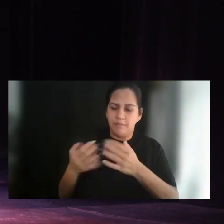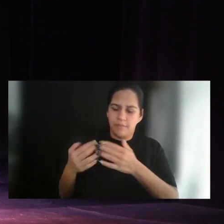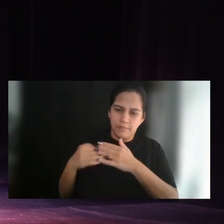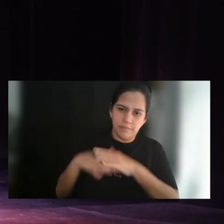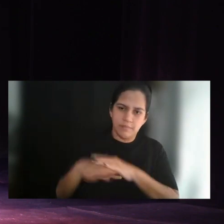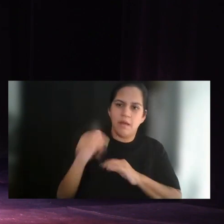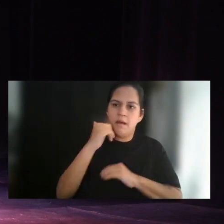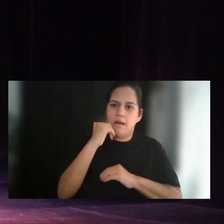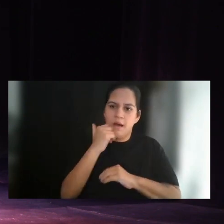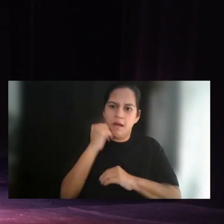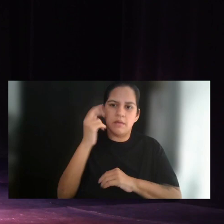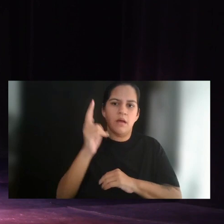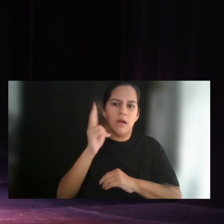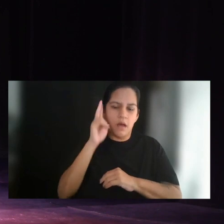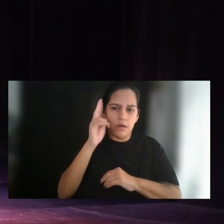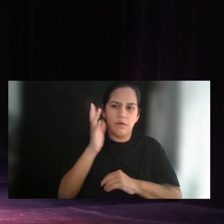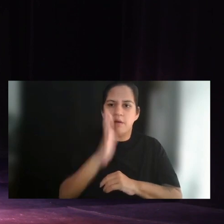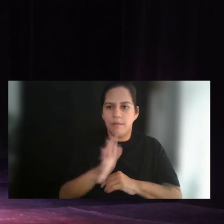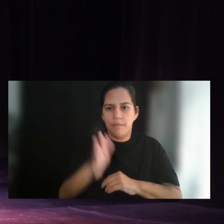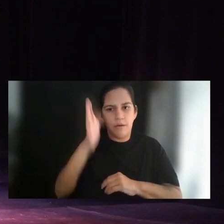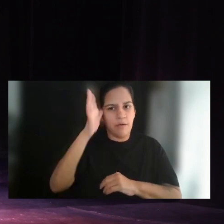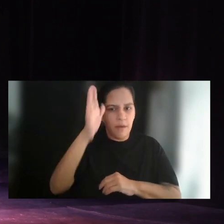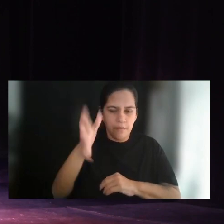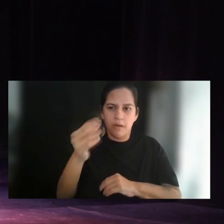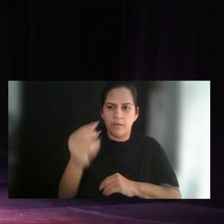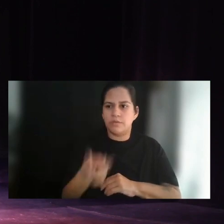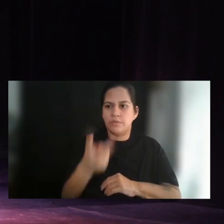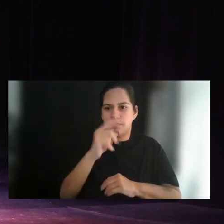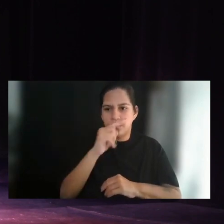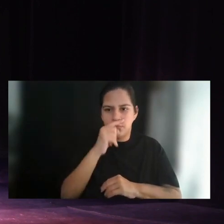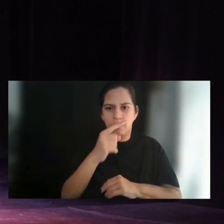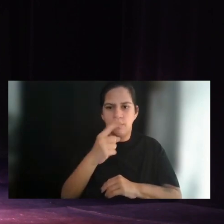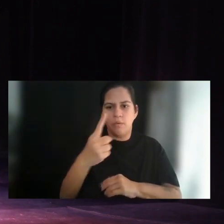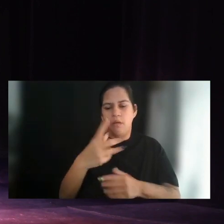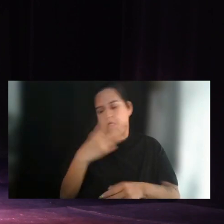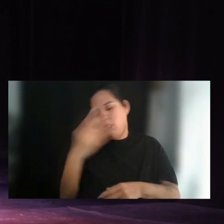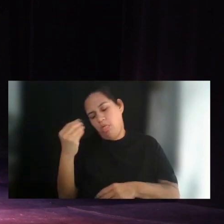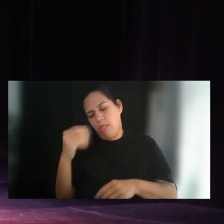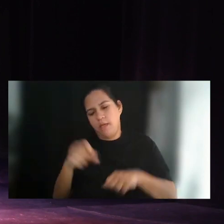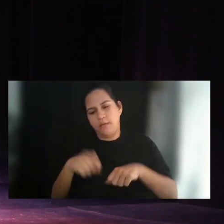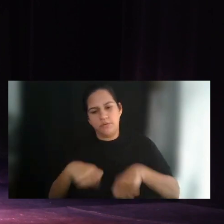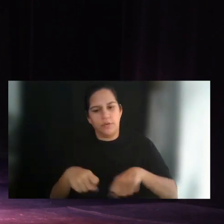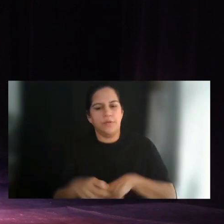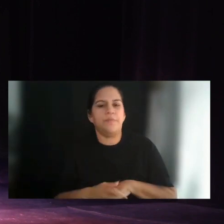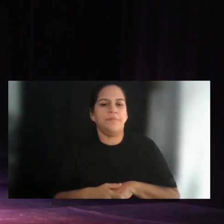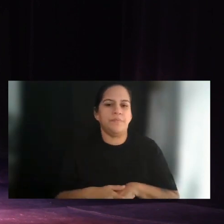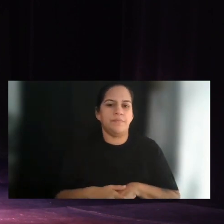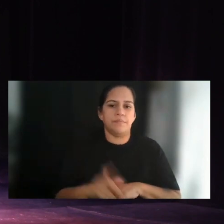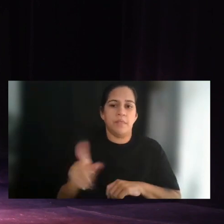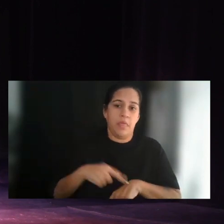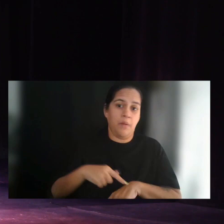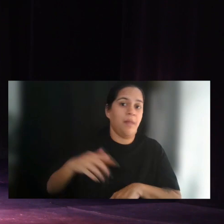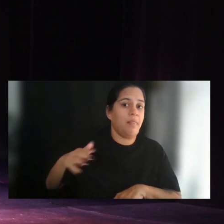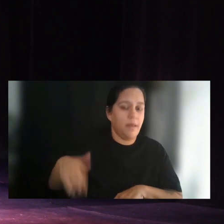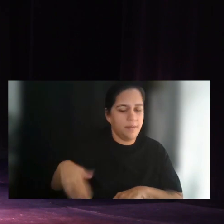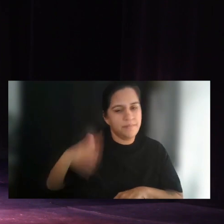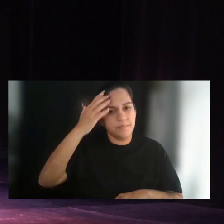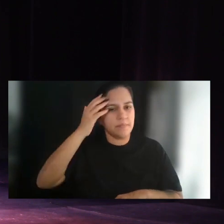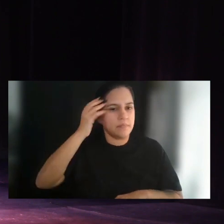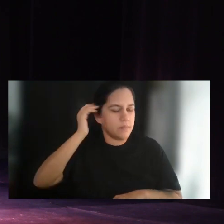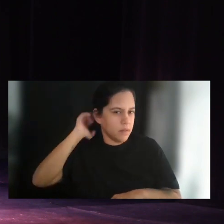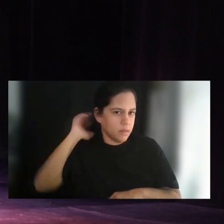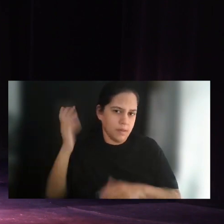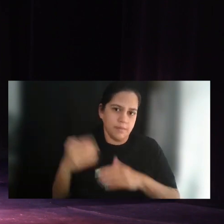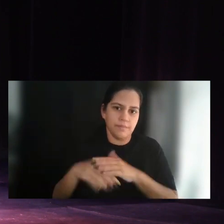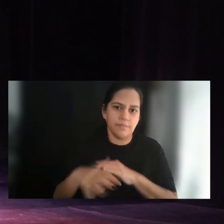a grandpa, and two toddlers, one passed out in a stroller. So they were late. And they came in and they wanted to change their seats